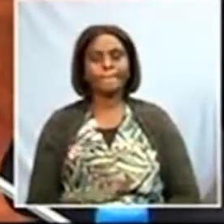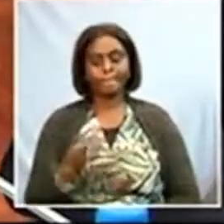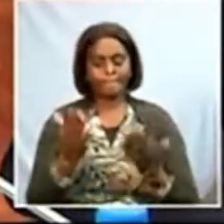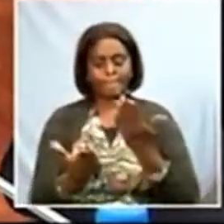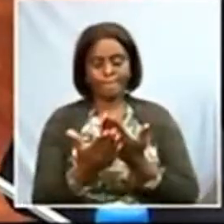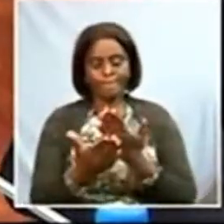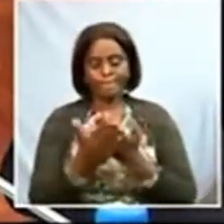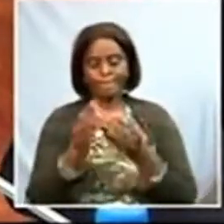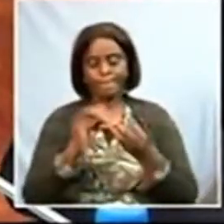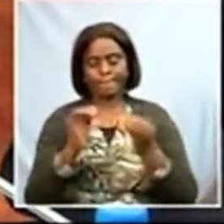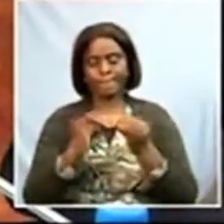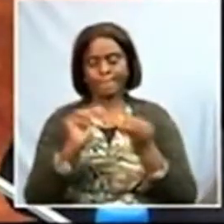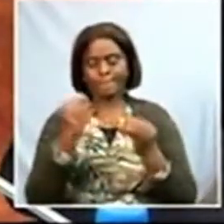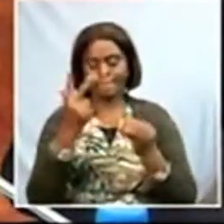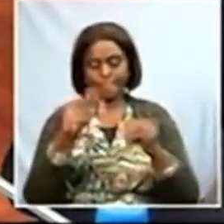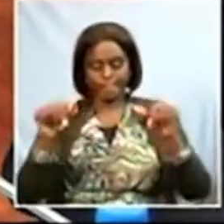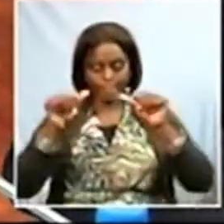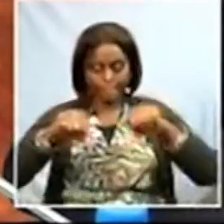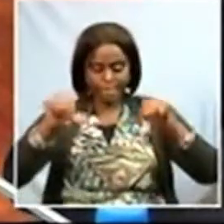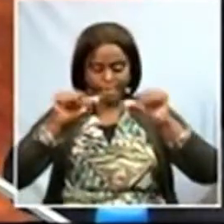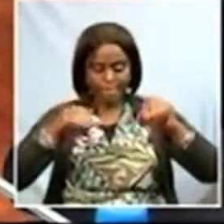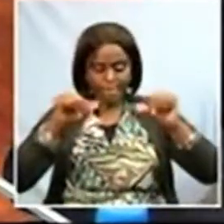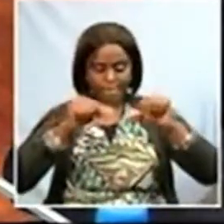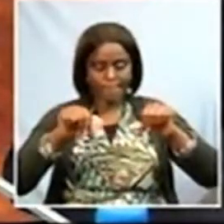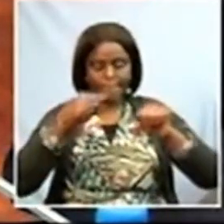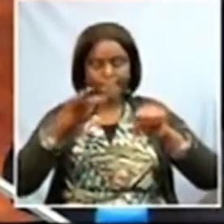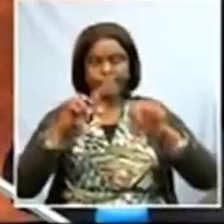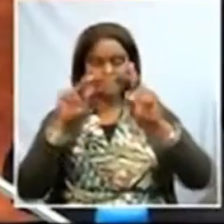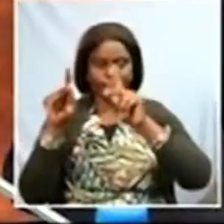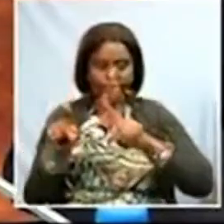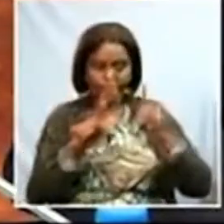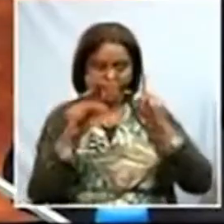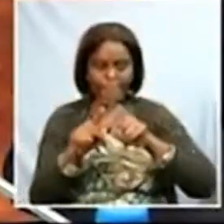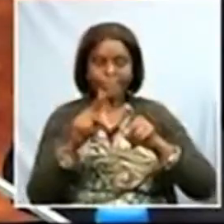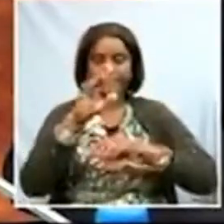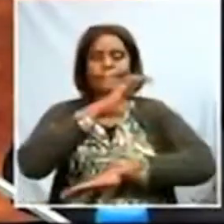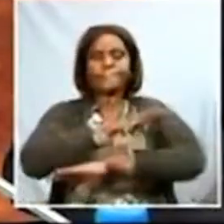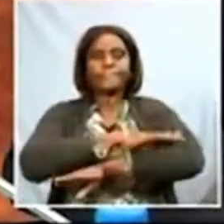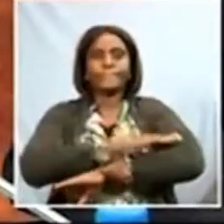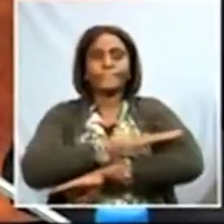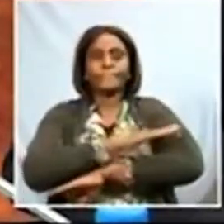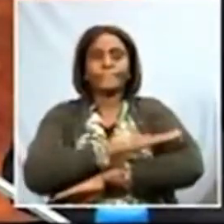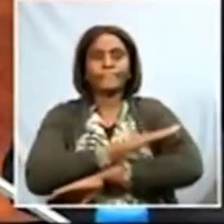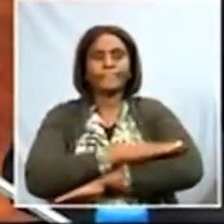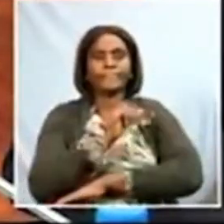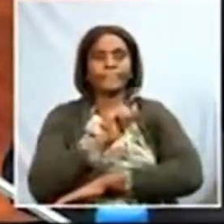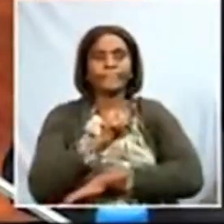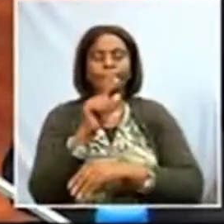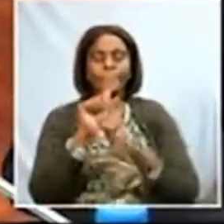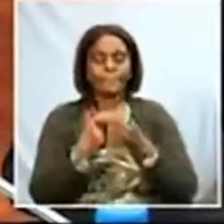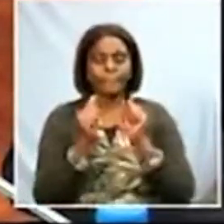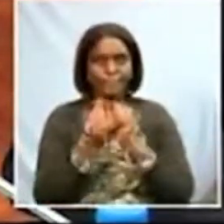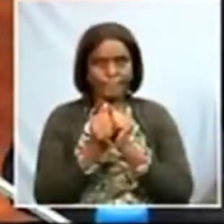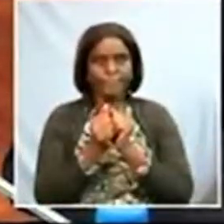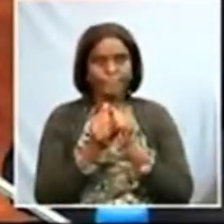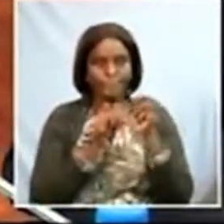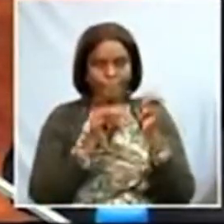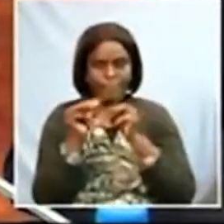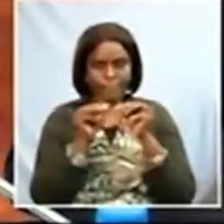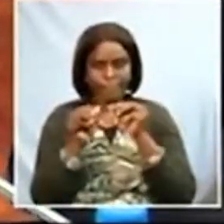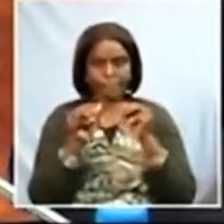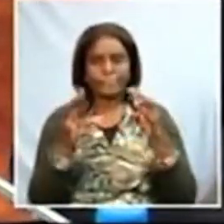Appendix 13, Analysis of Performance on Desks. The cause of query.